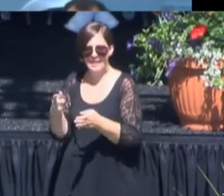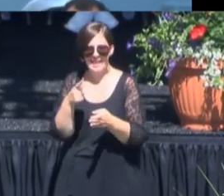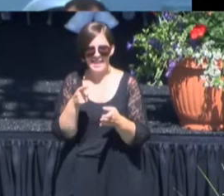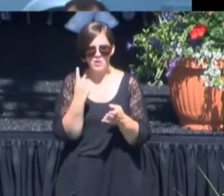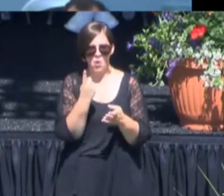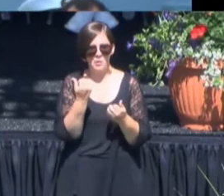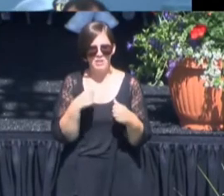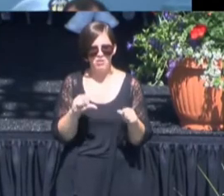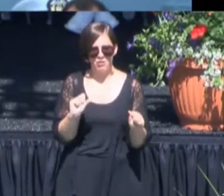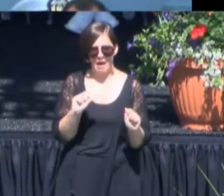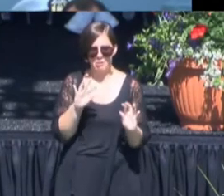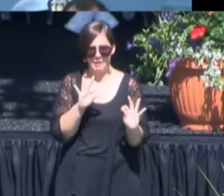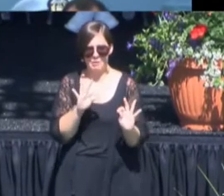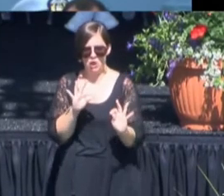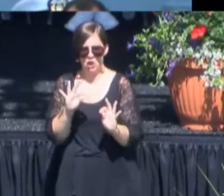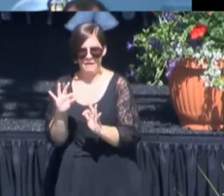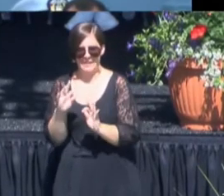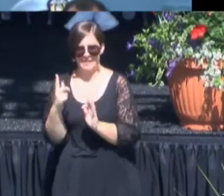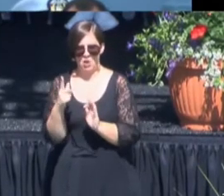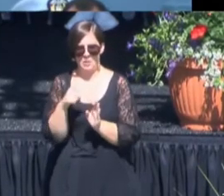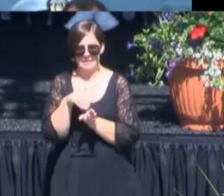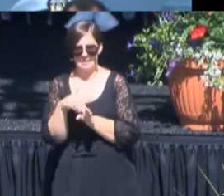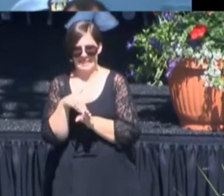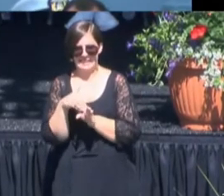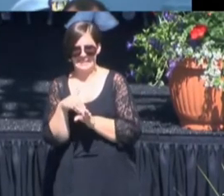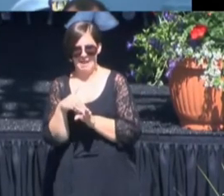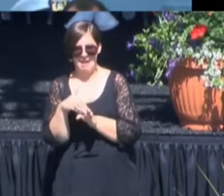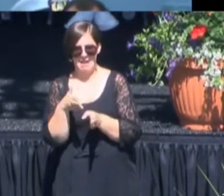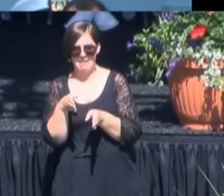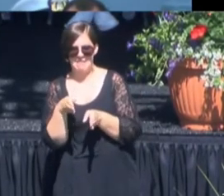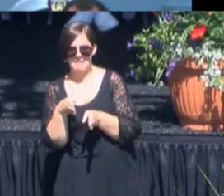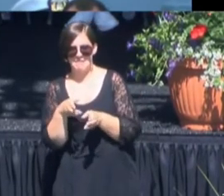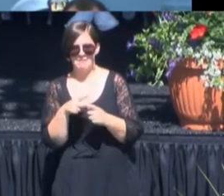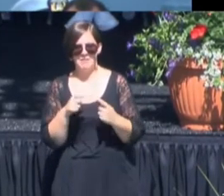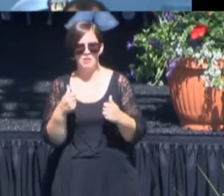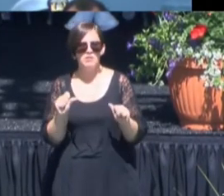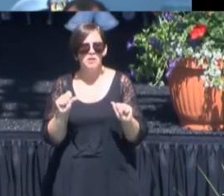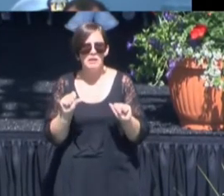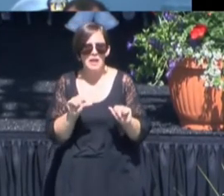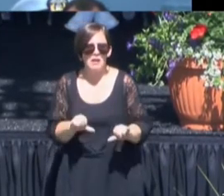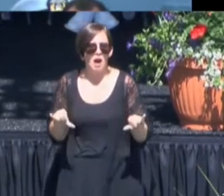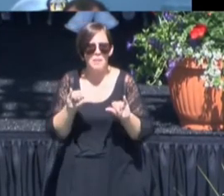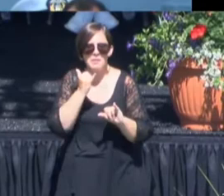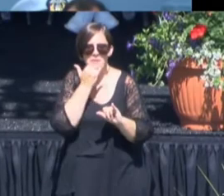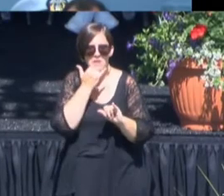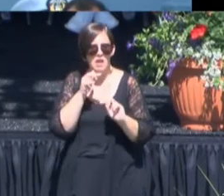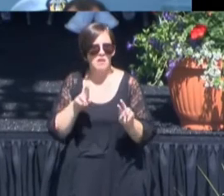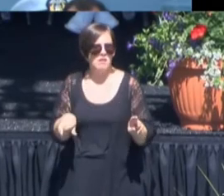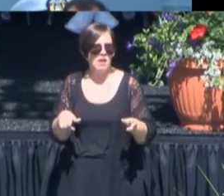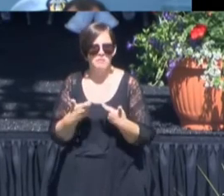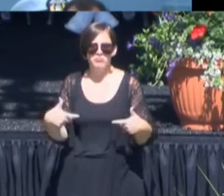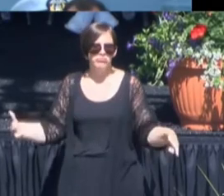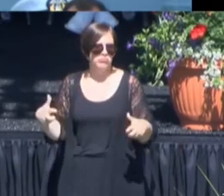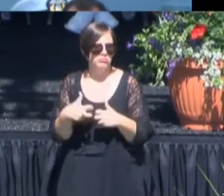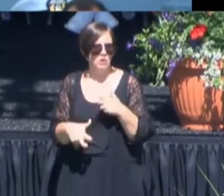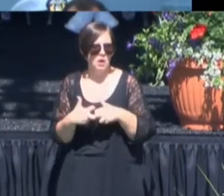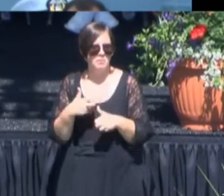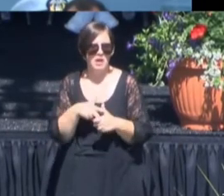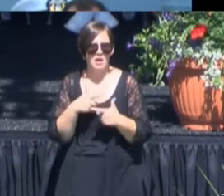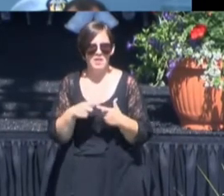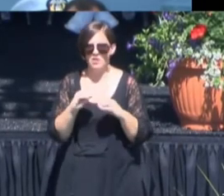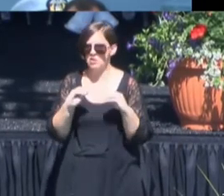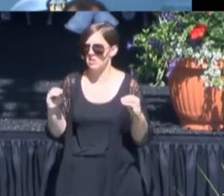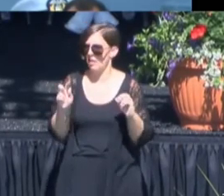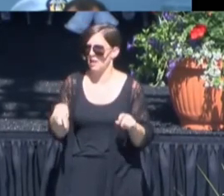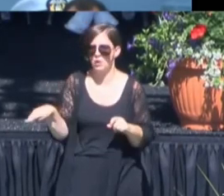lines and just trying to stay just inside, even a common mistake can have you out of bounds, and there's nothing your seniors